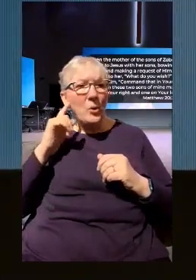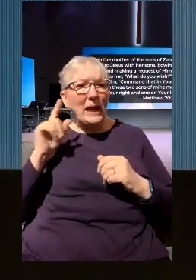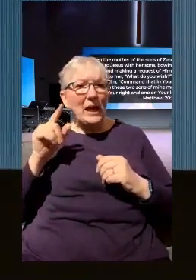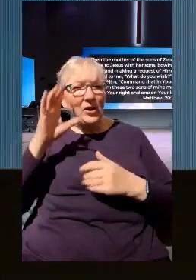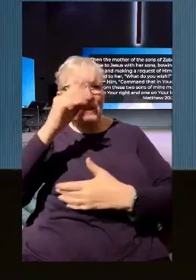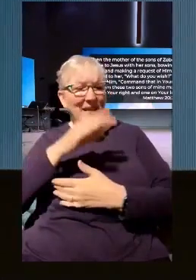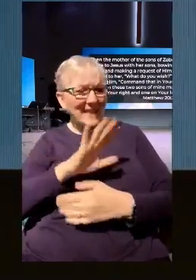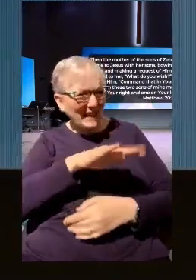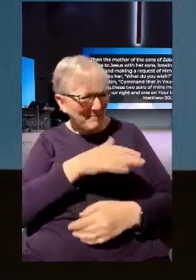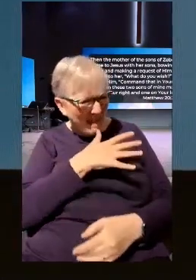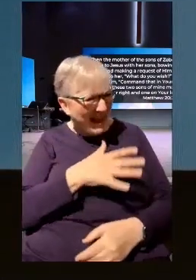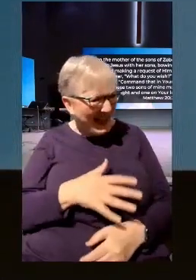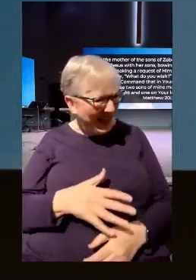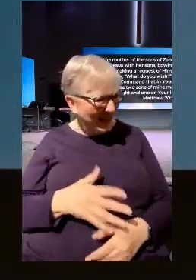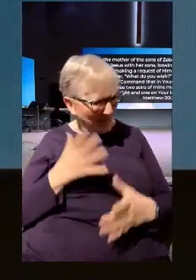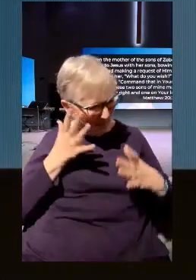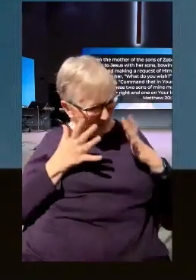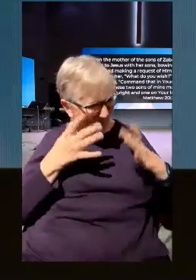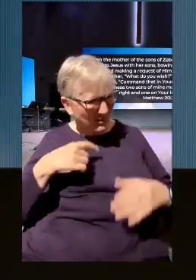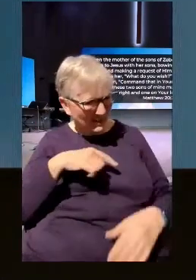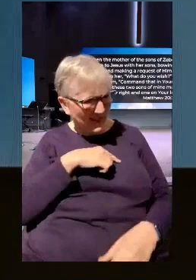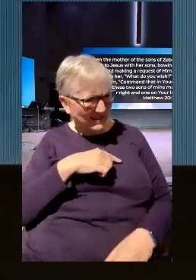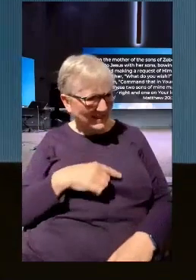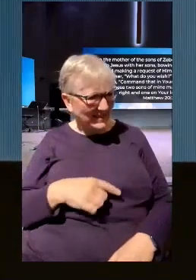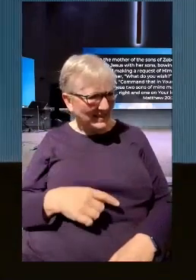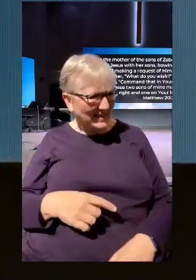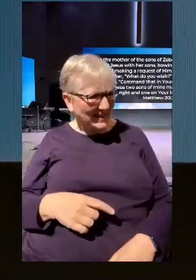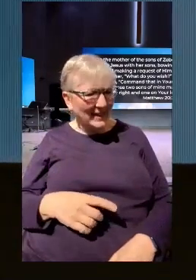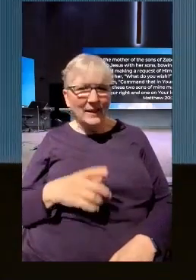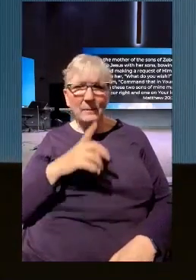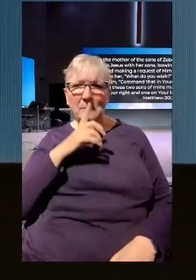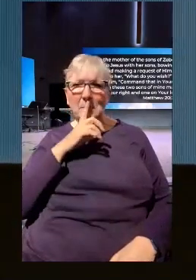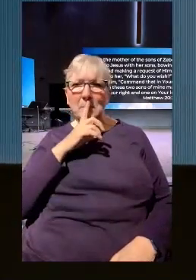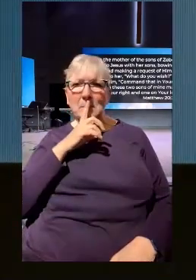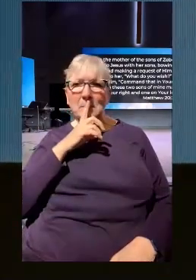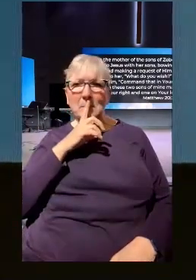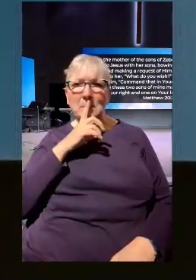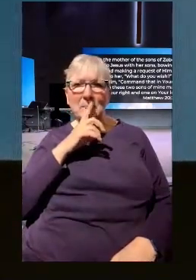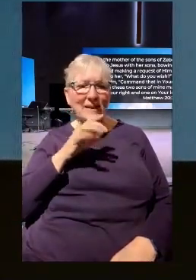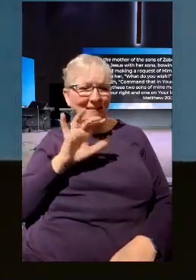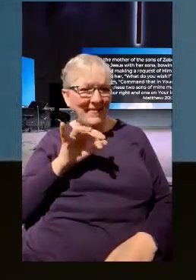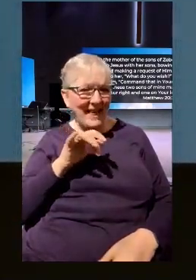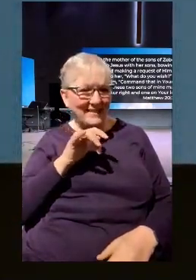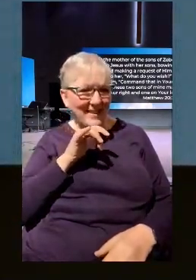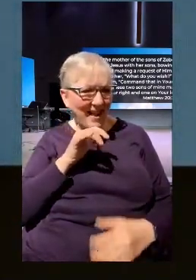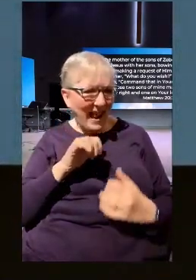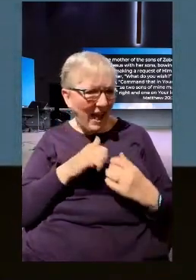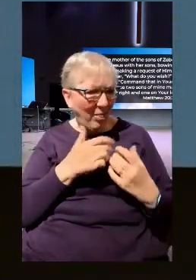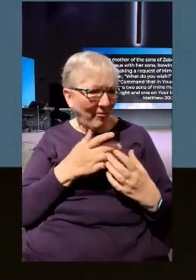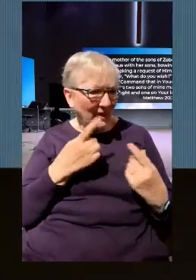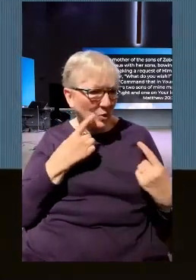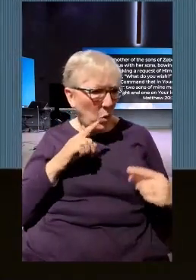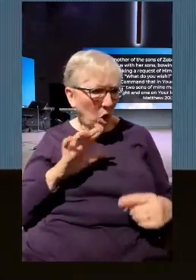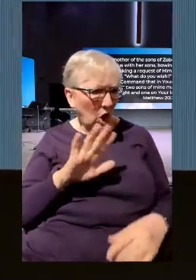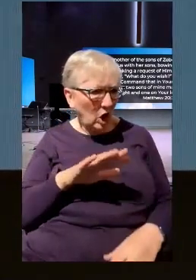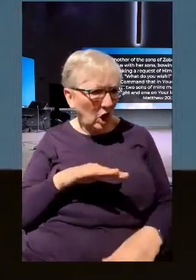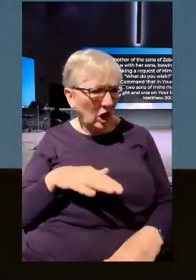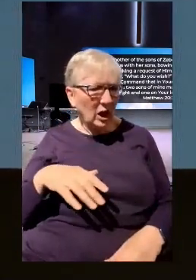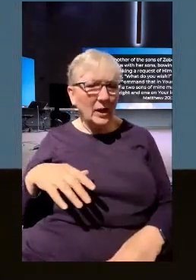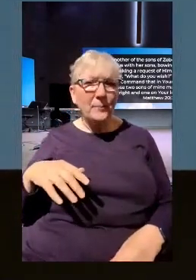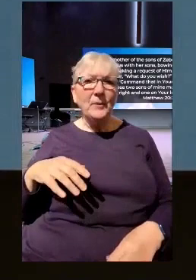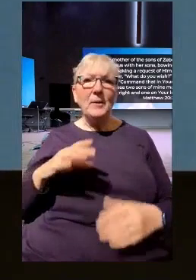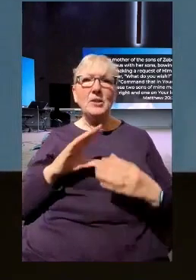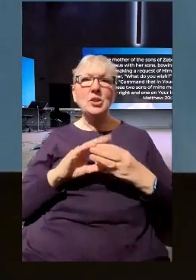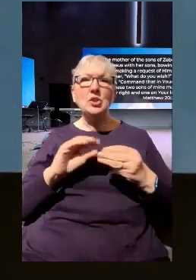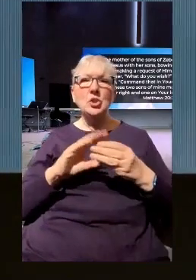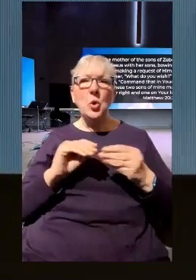you're embarrassing us right now." That's not how it works. As the story unfolds, we'll see that